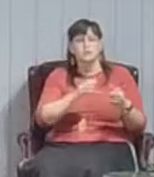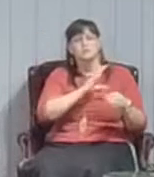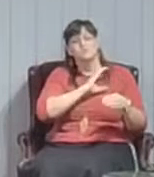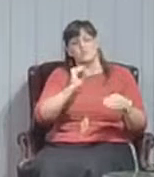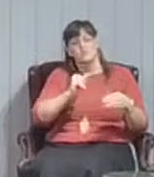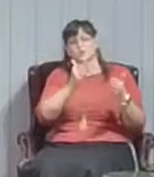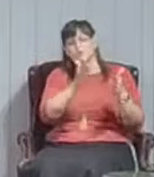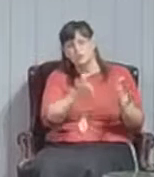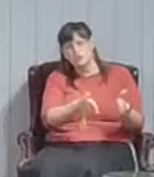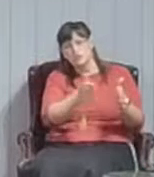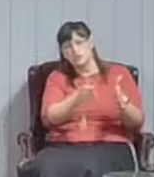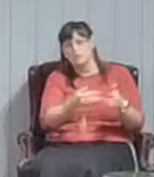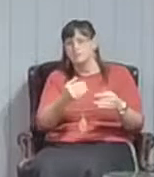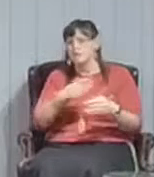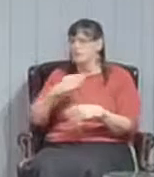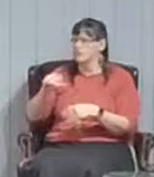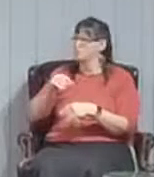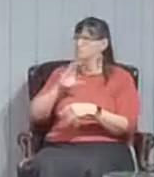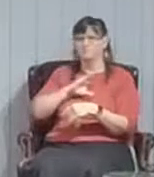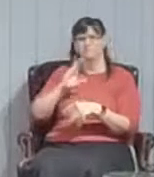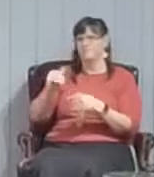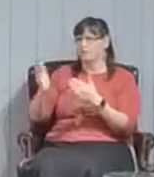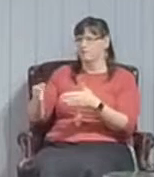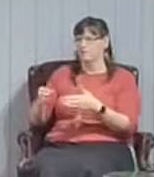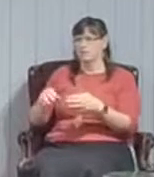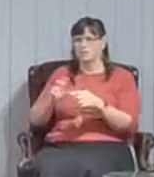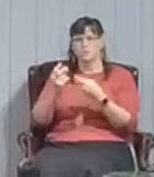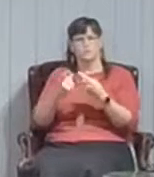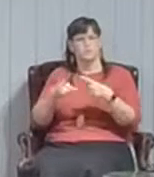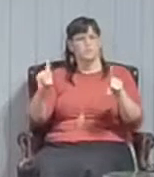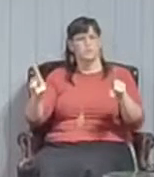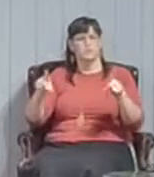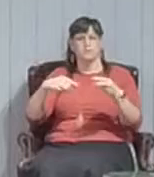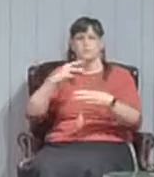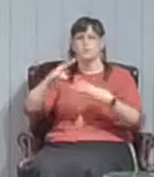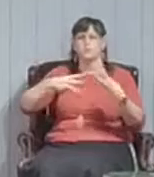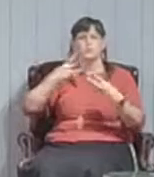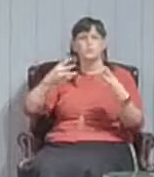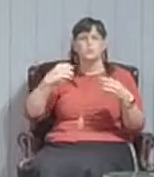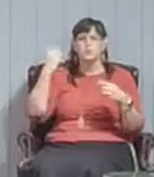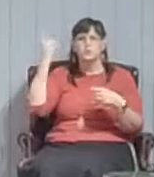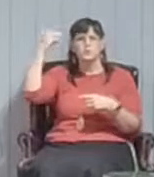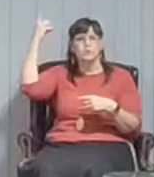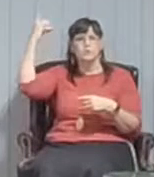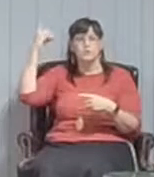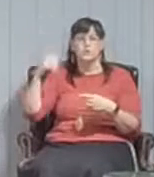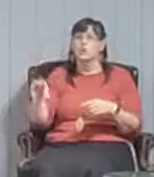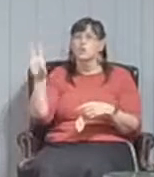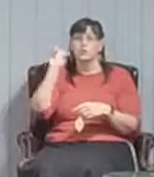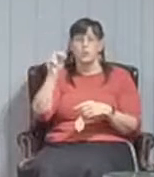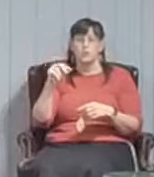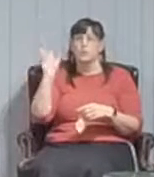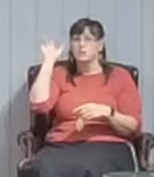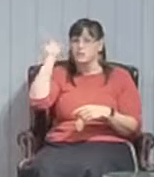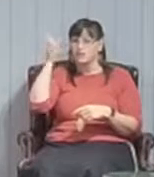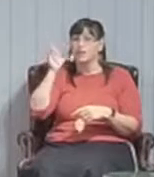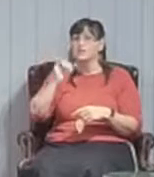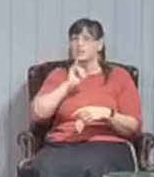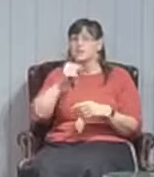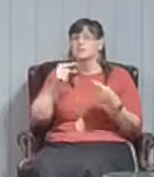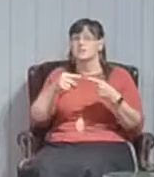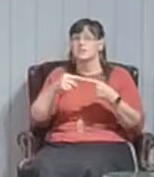the non-Christian, and they're two different worldviews. Satan is more than a different worldview. He is an enemy,